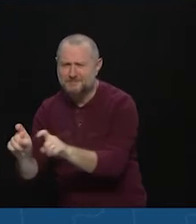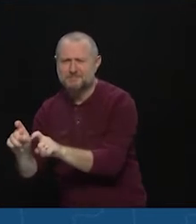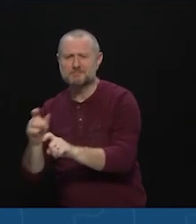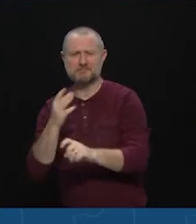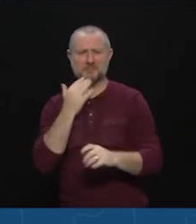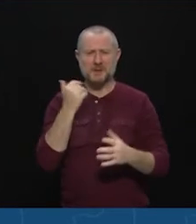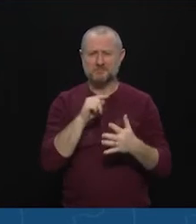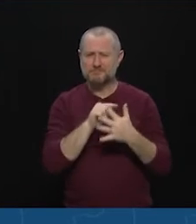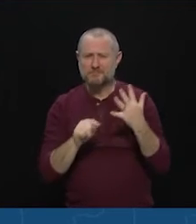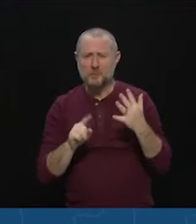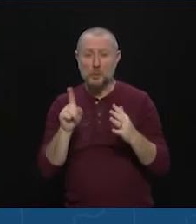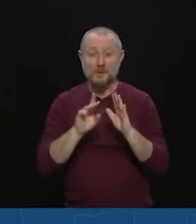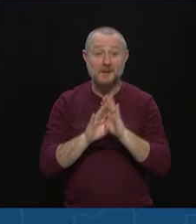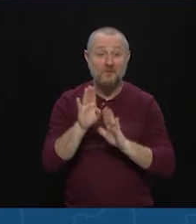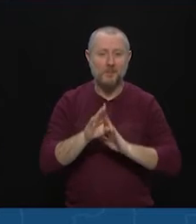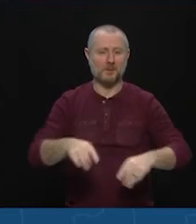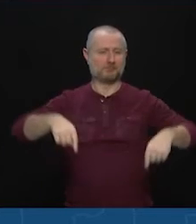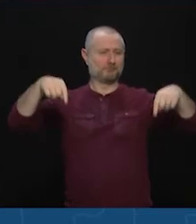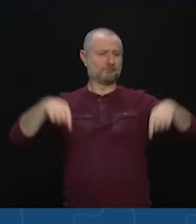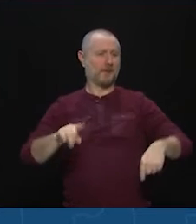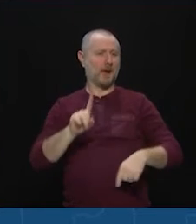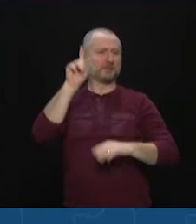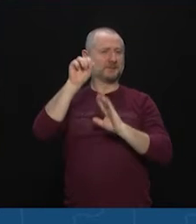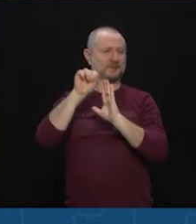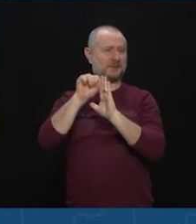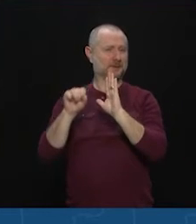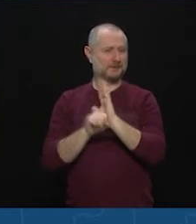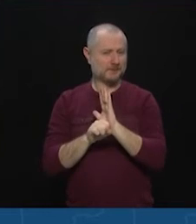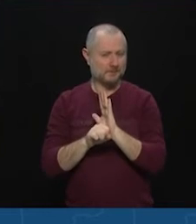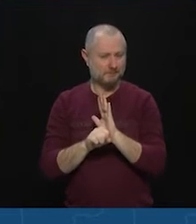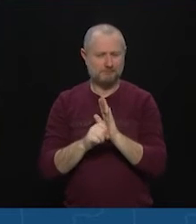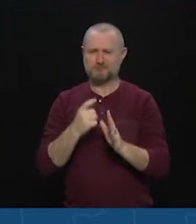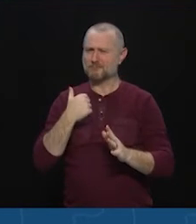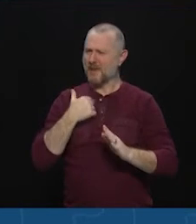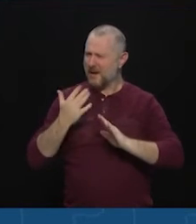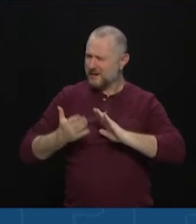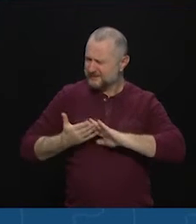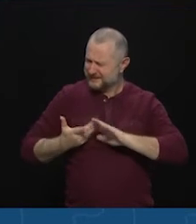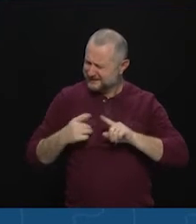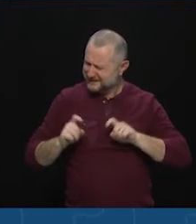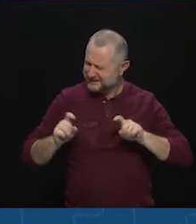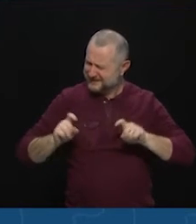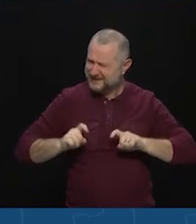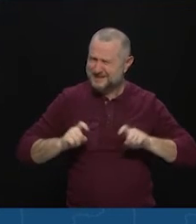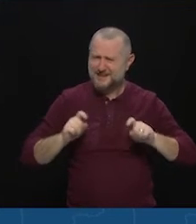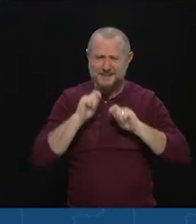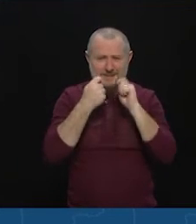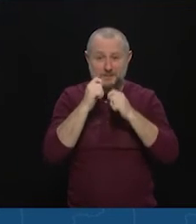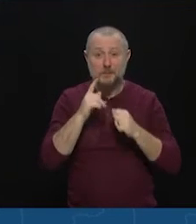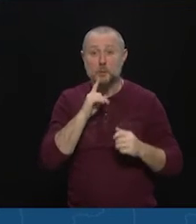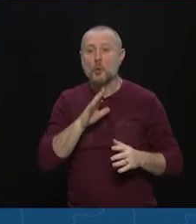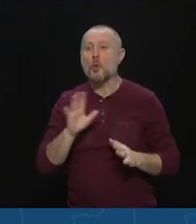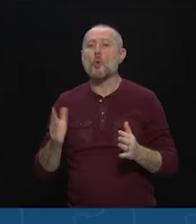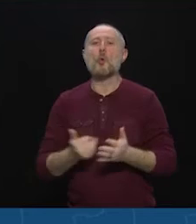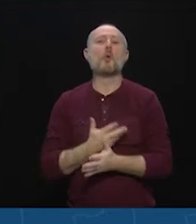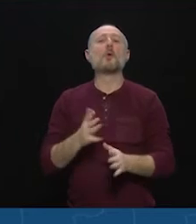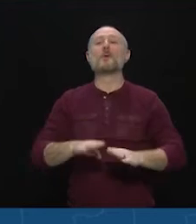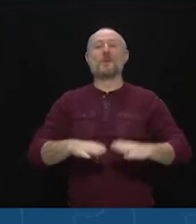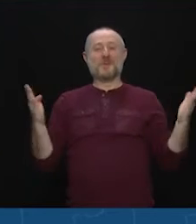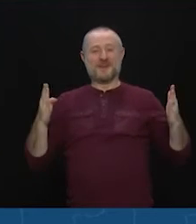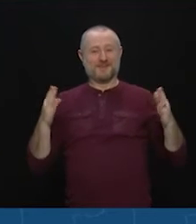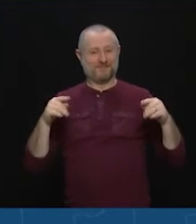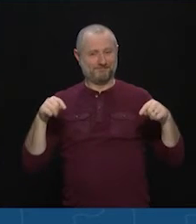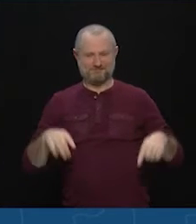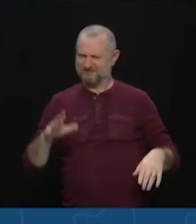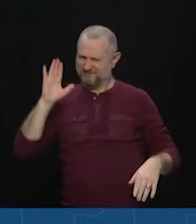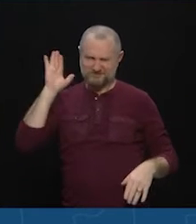on 60 campuses, we kept SUNY open and 300,000 students safe. When we